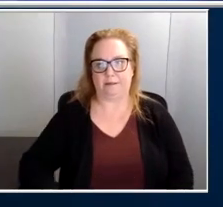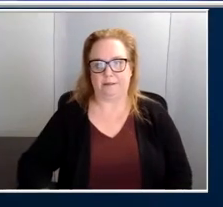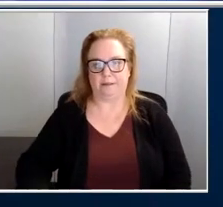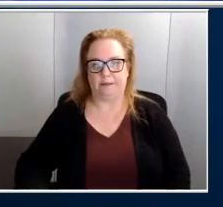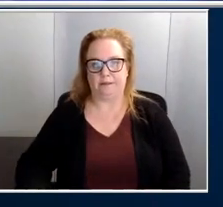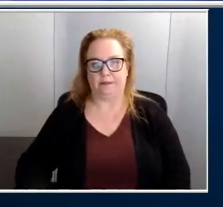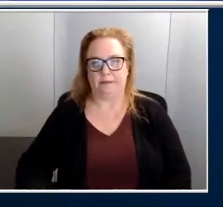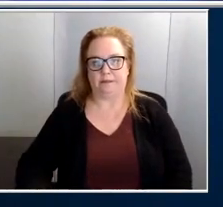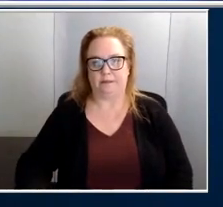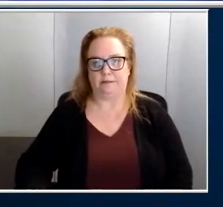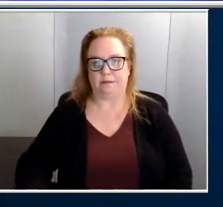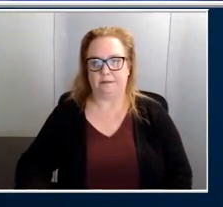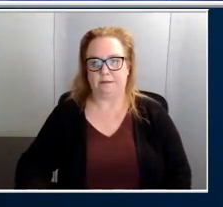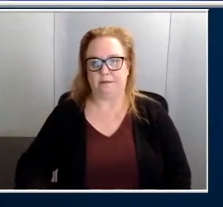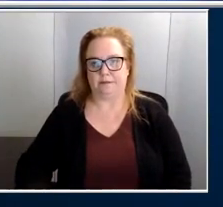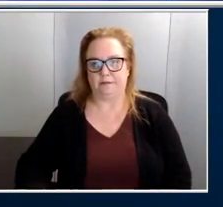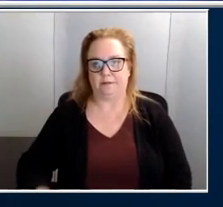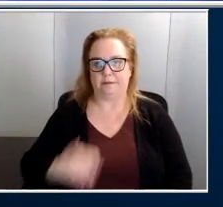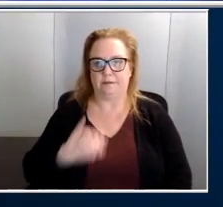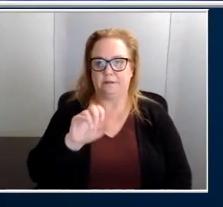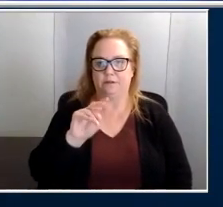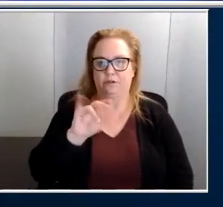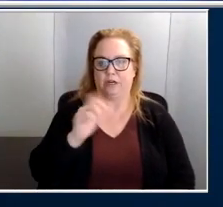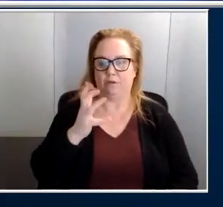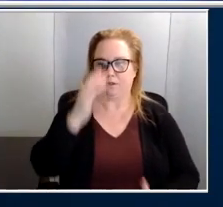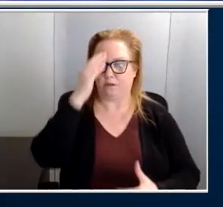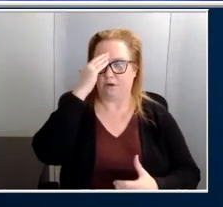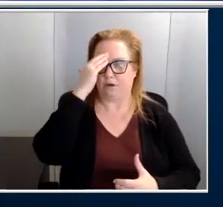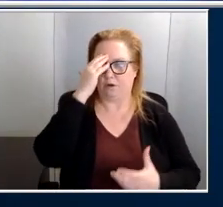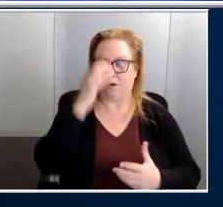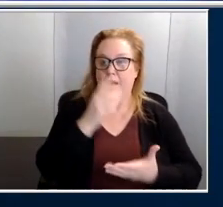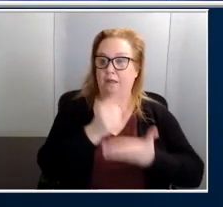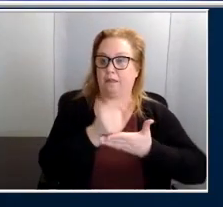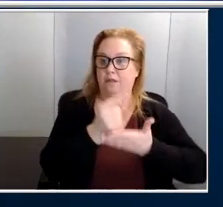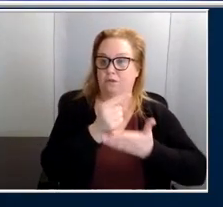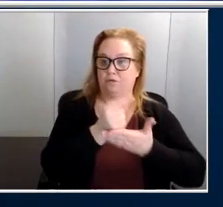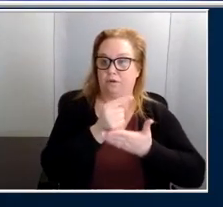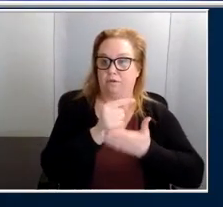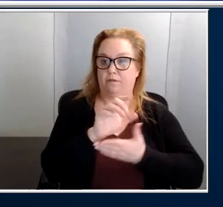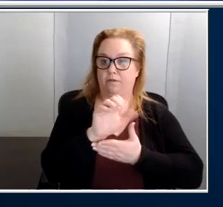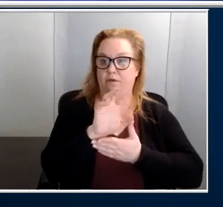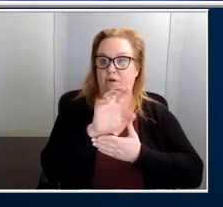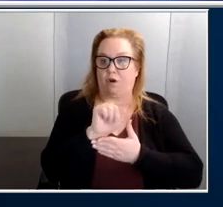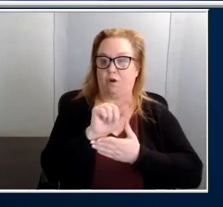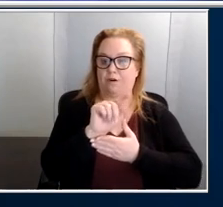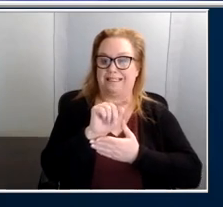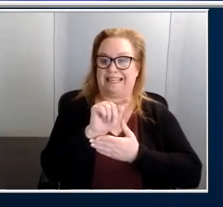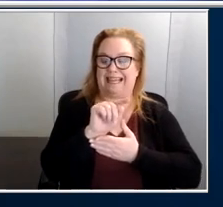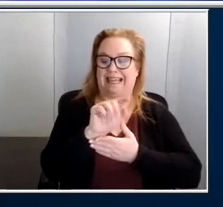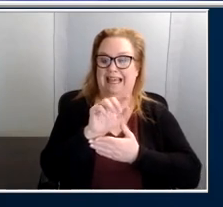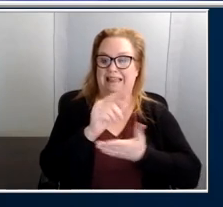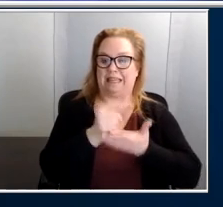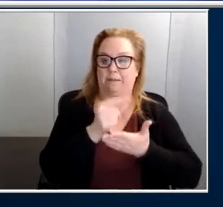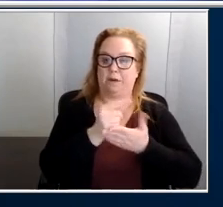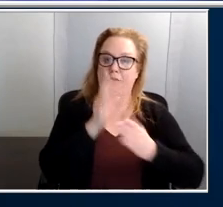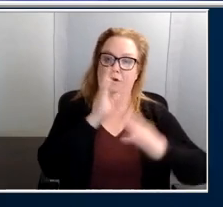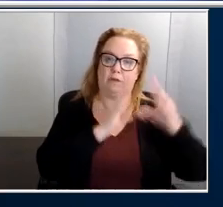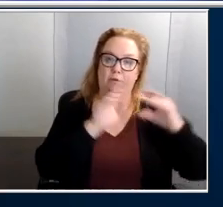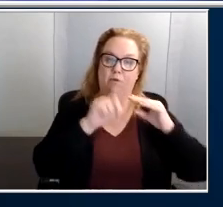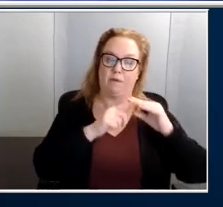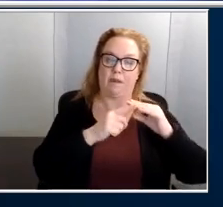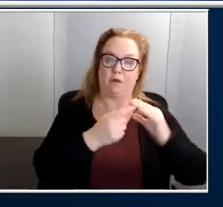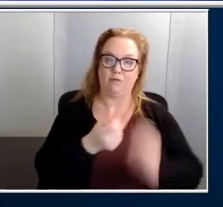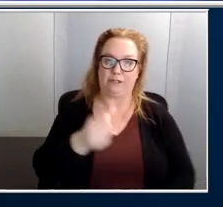Jess. Jenny wants to know, when you get these treatments or CAR T therapy from others, do you need to worry about